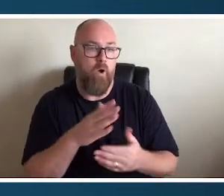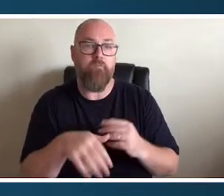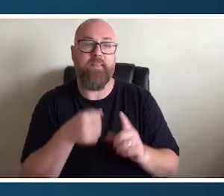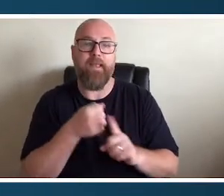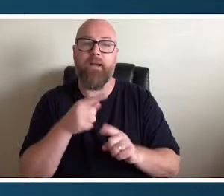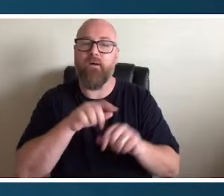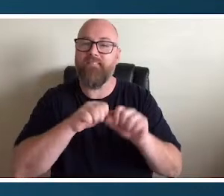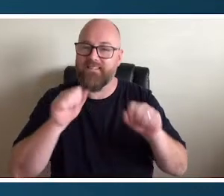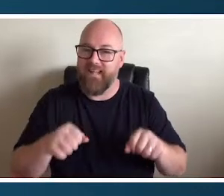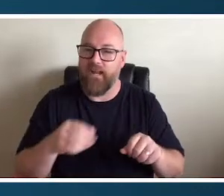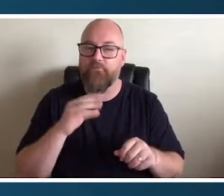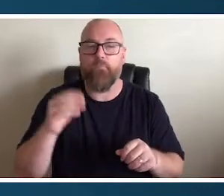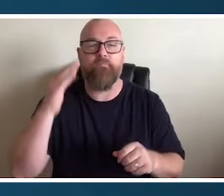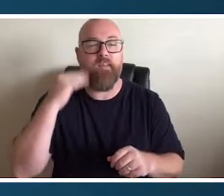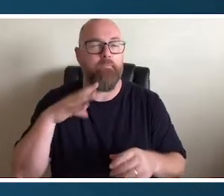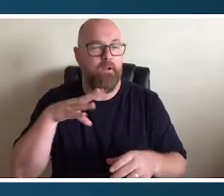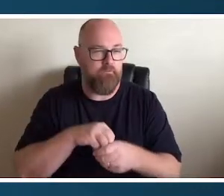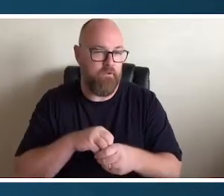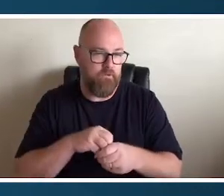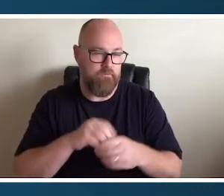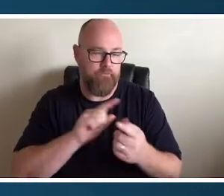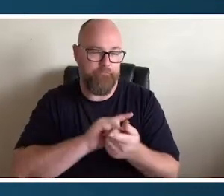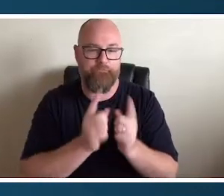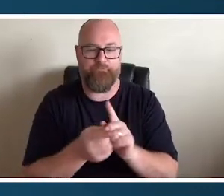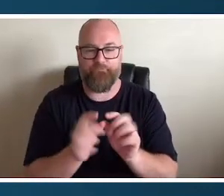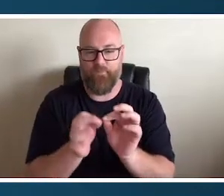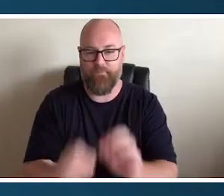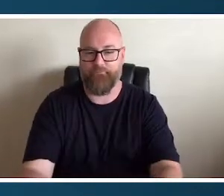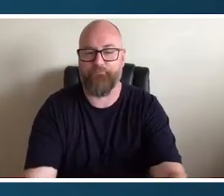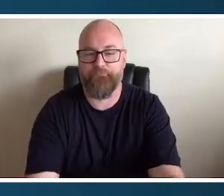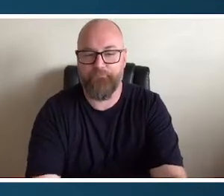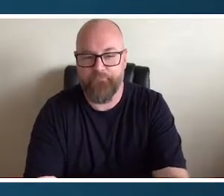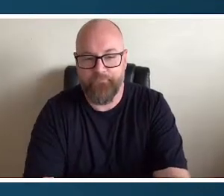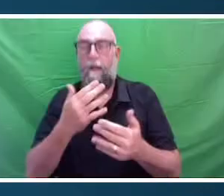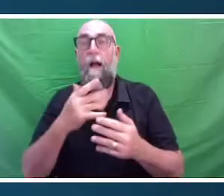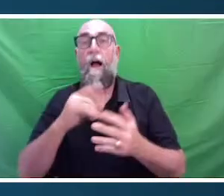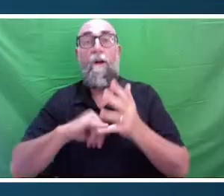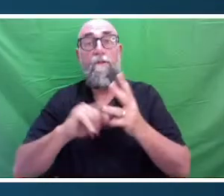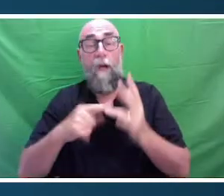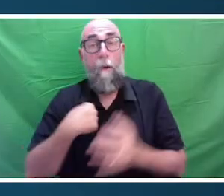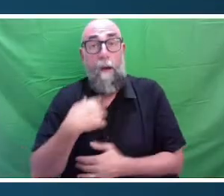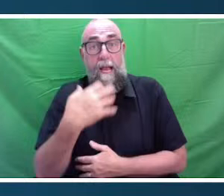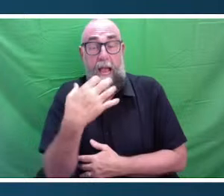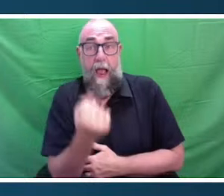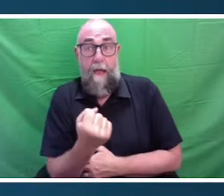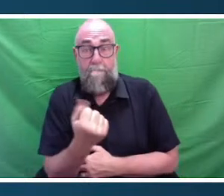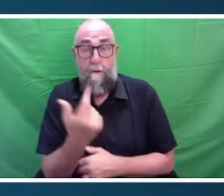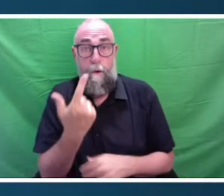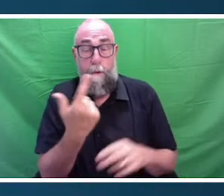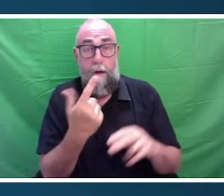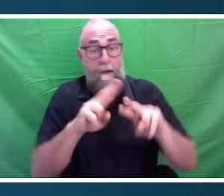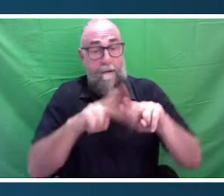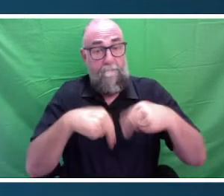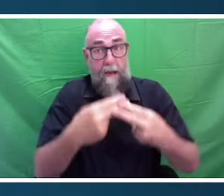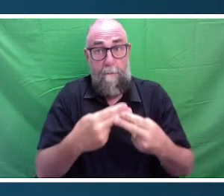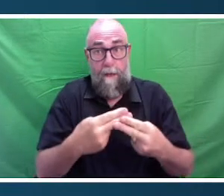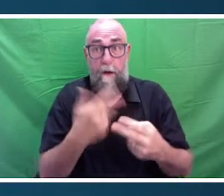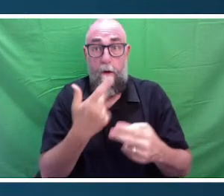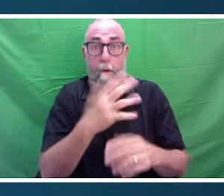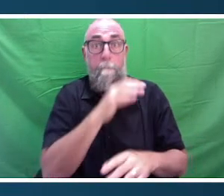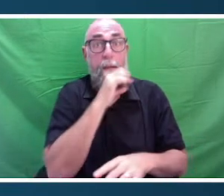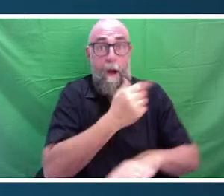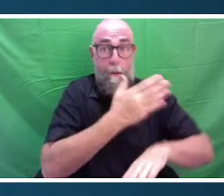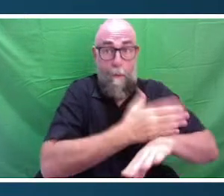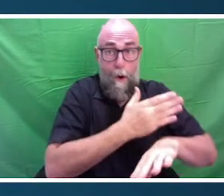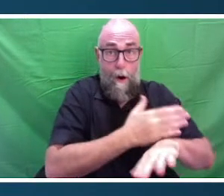who participate. But then there is a family member of a male workers from Vanuatu who said,